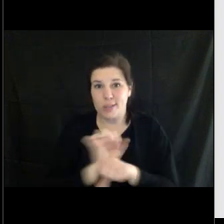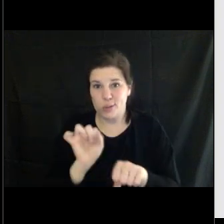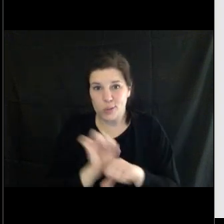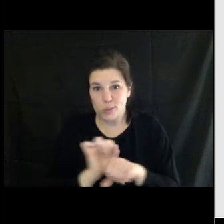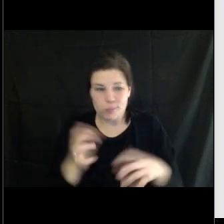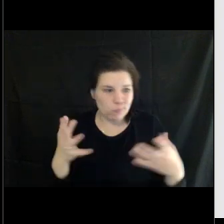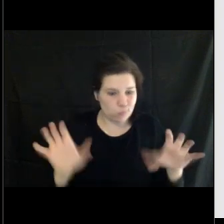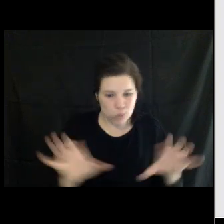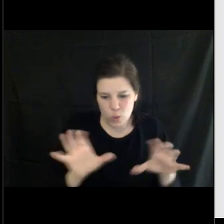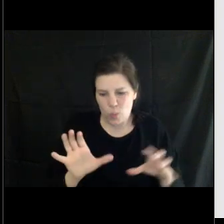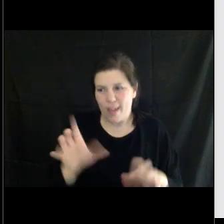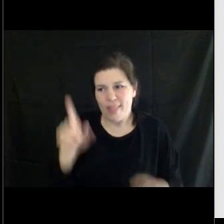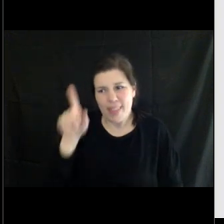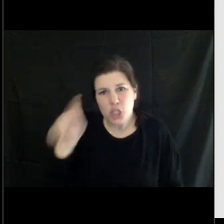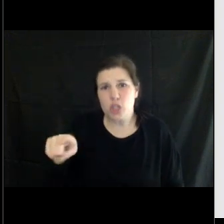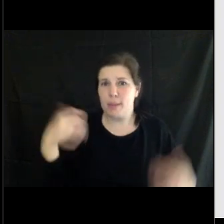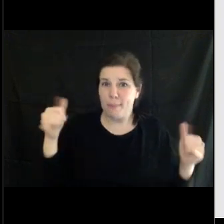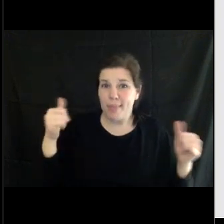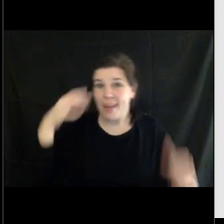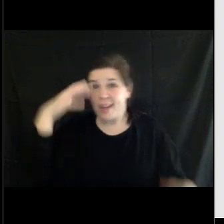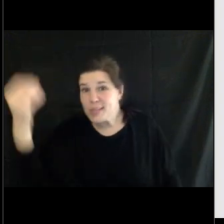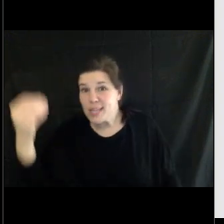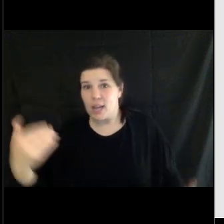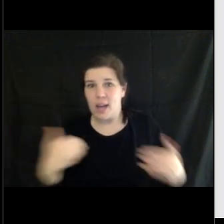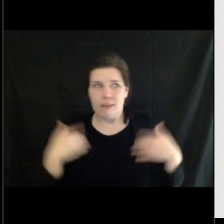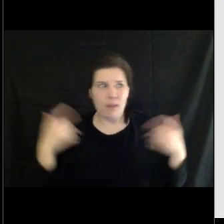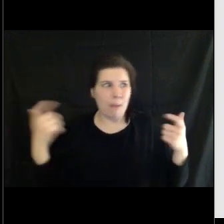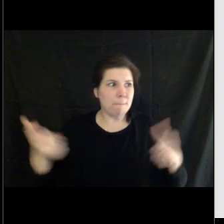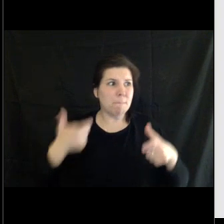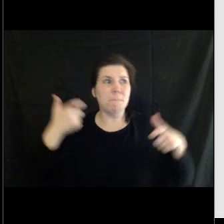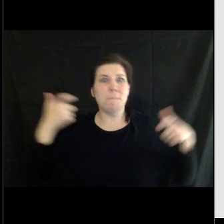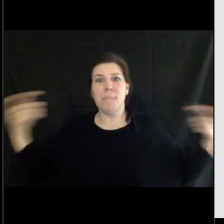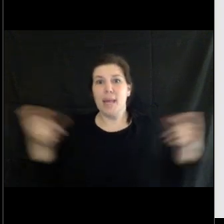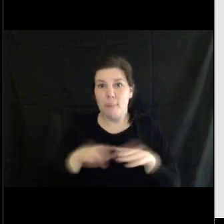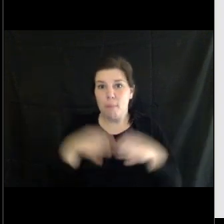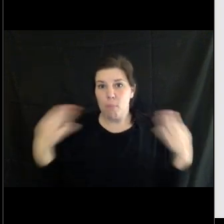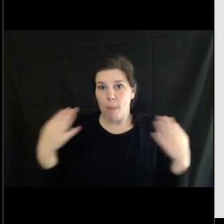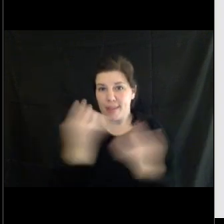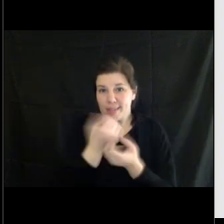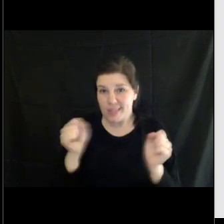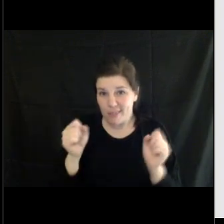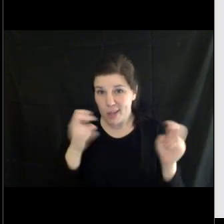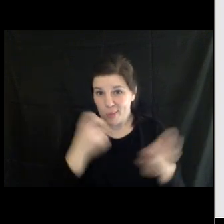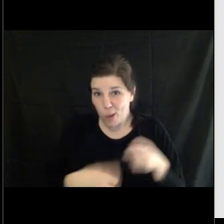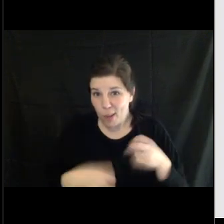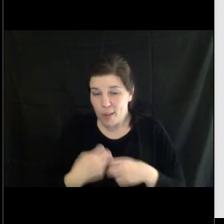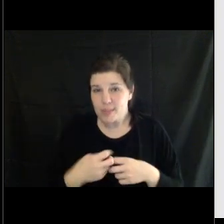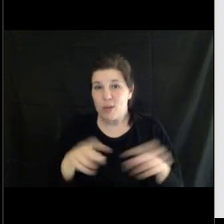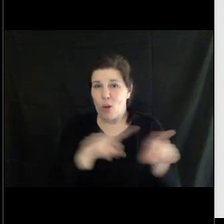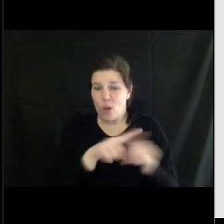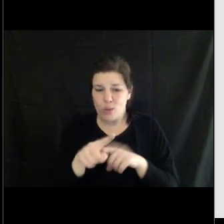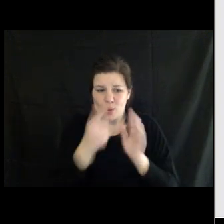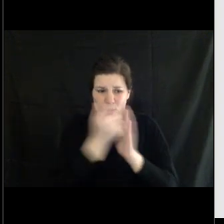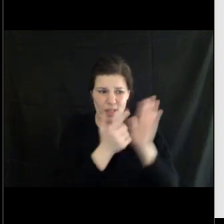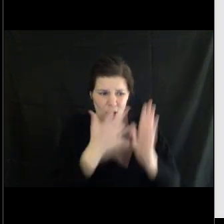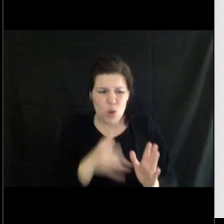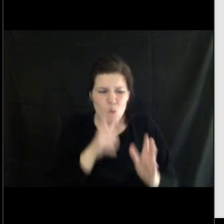need to be able to play outside, okay? We have major public safety issues. And also to the attorney that started out everything early in the